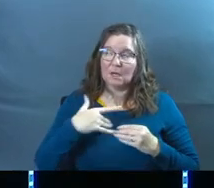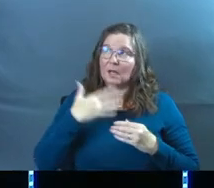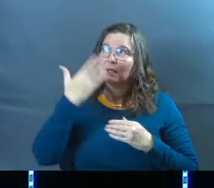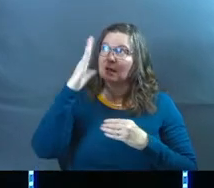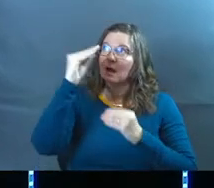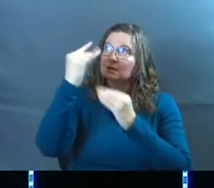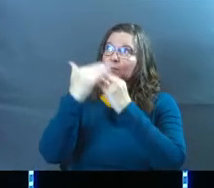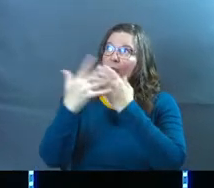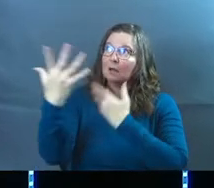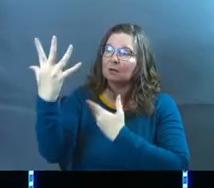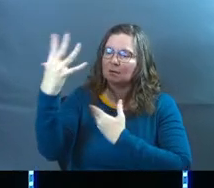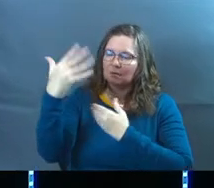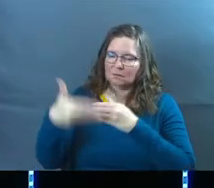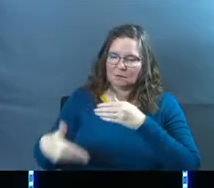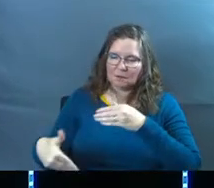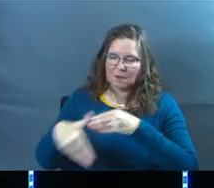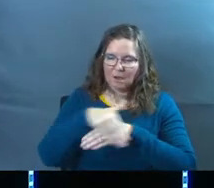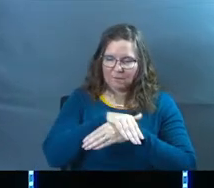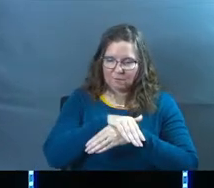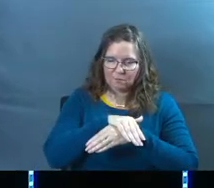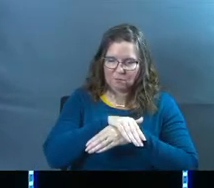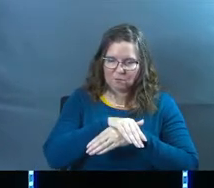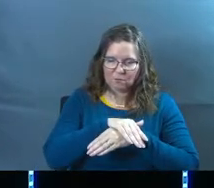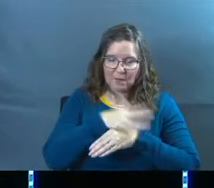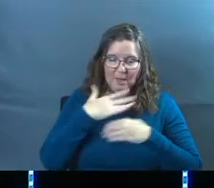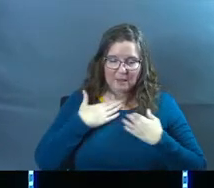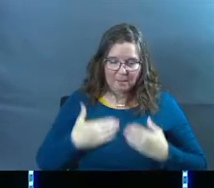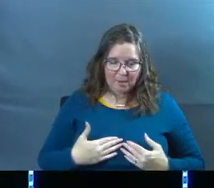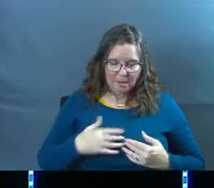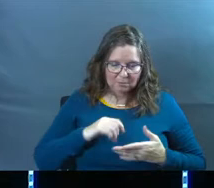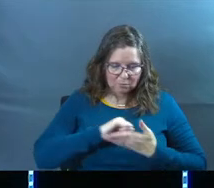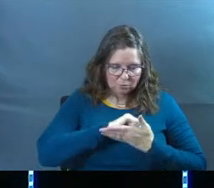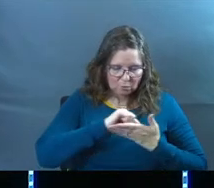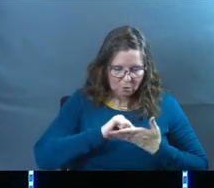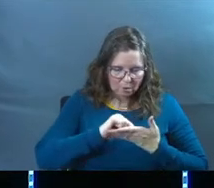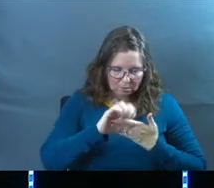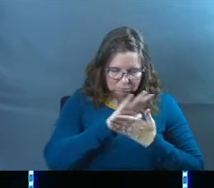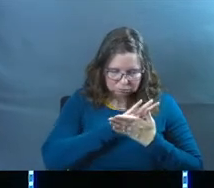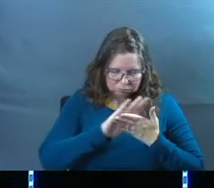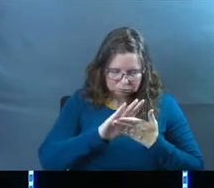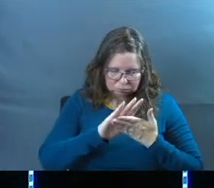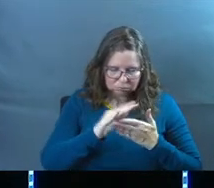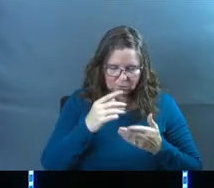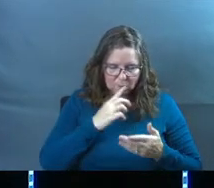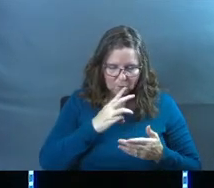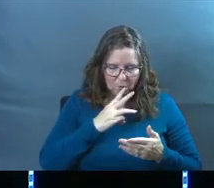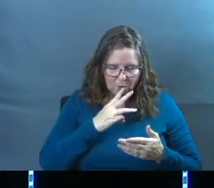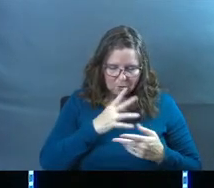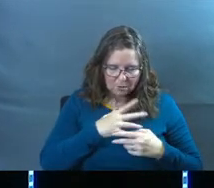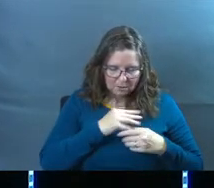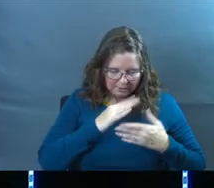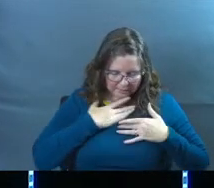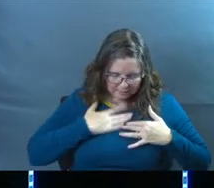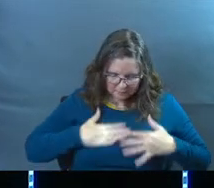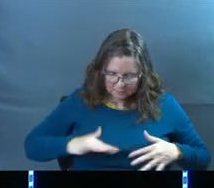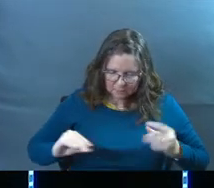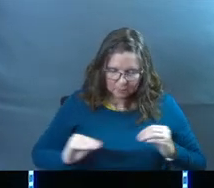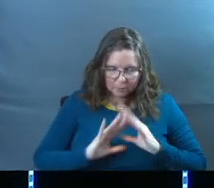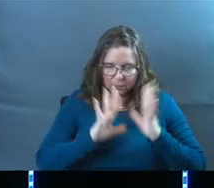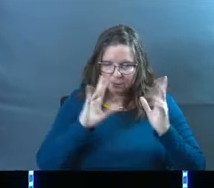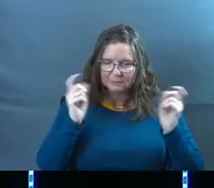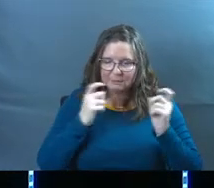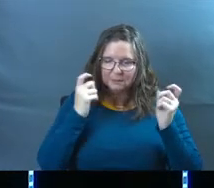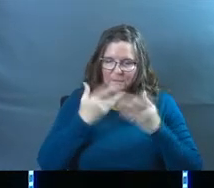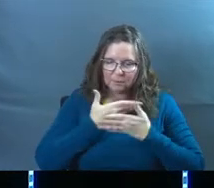to make us clean, and our bodies have been washed with pure water. Let us hold tightly without wavering to the hope that we affirm, for God has been